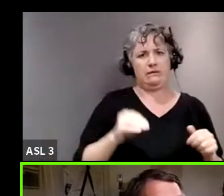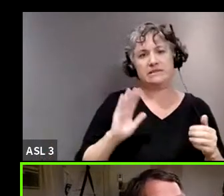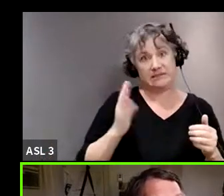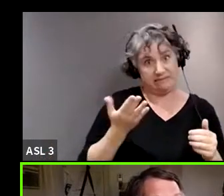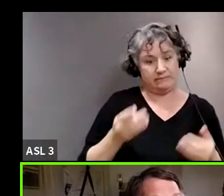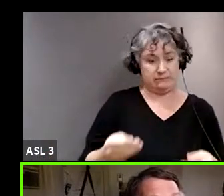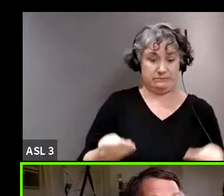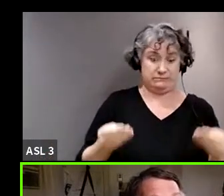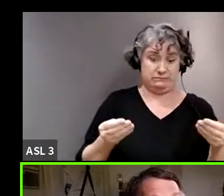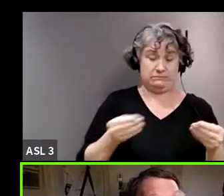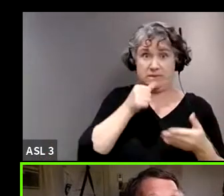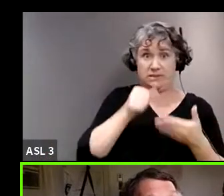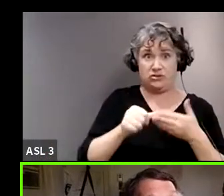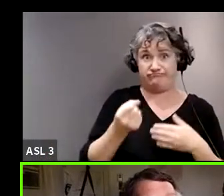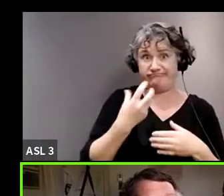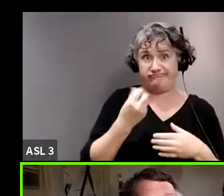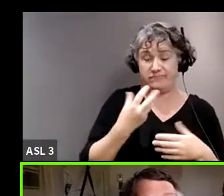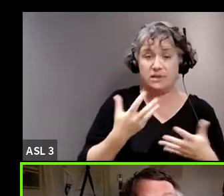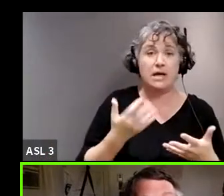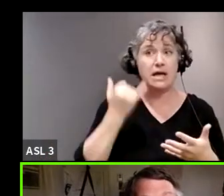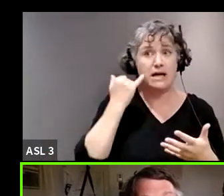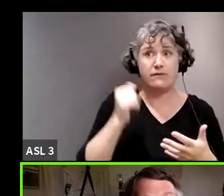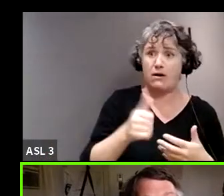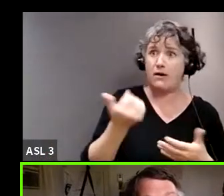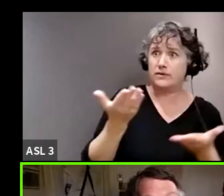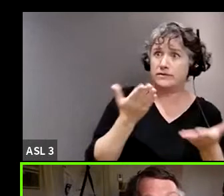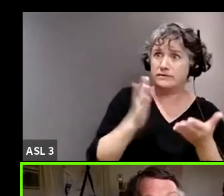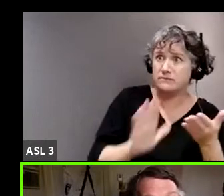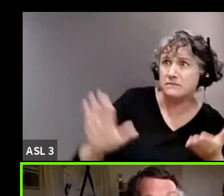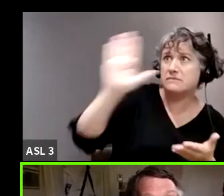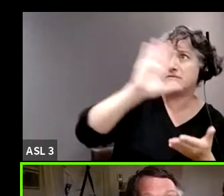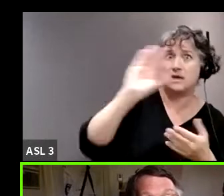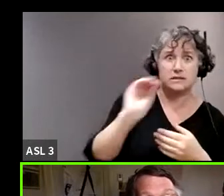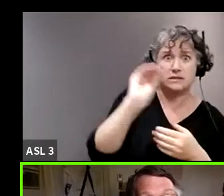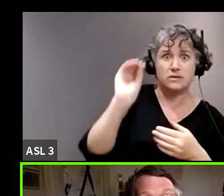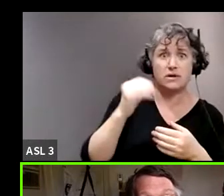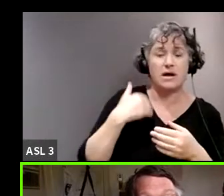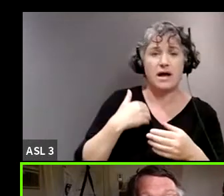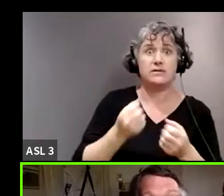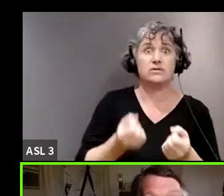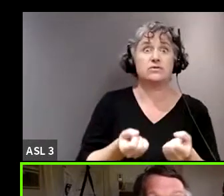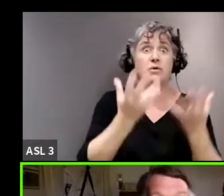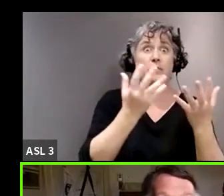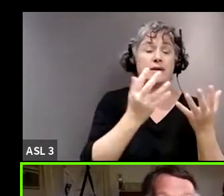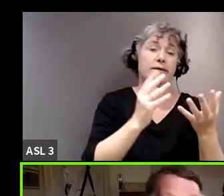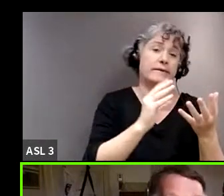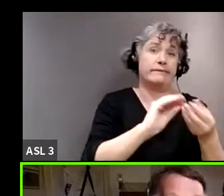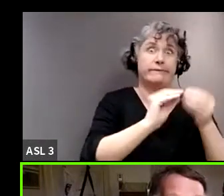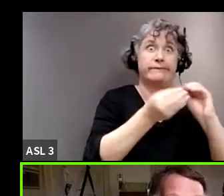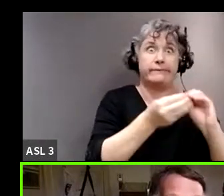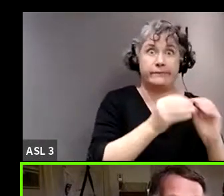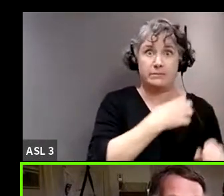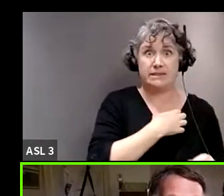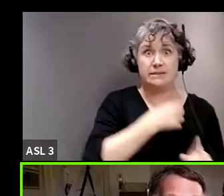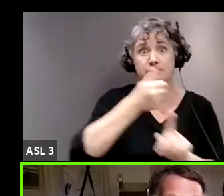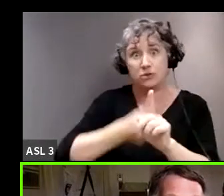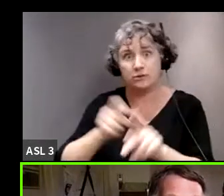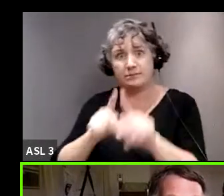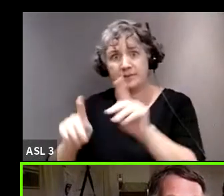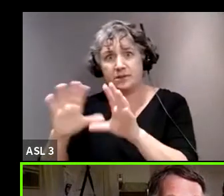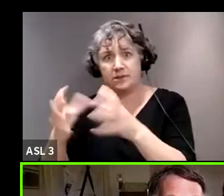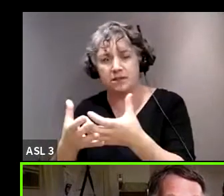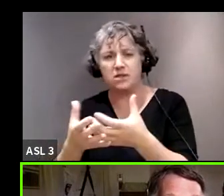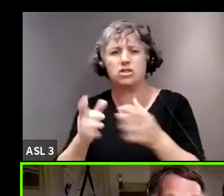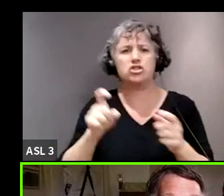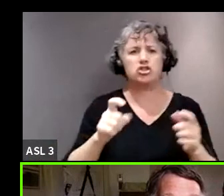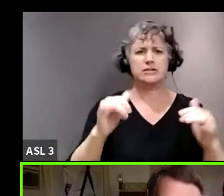if if other communities in ontario other services have so many police per population uh adequate would be defined as